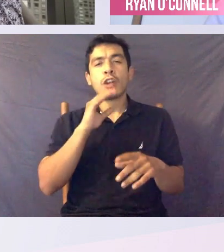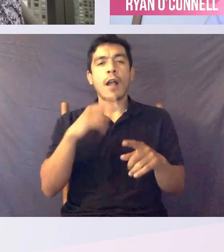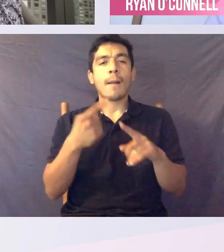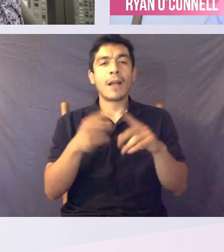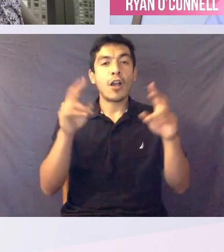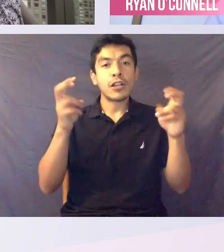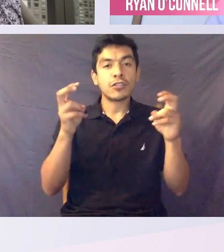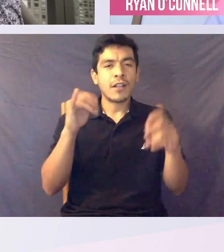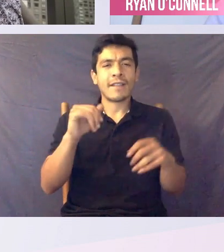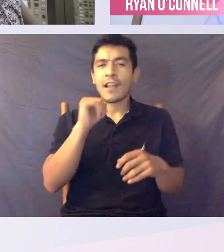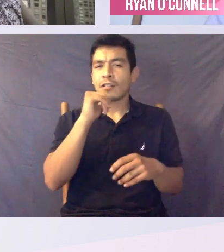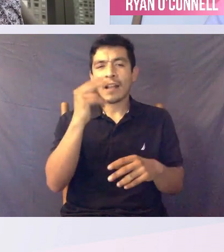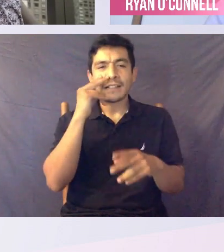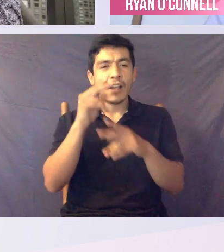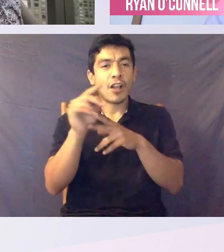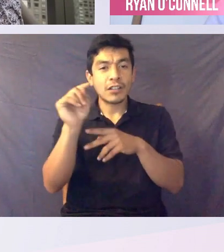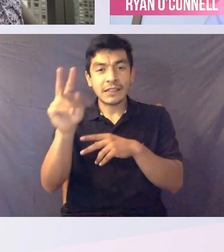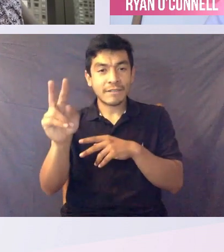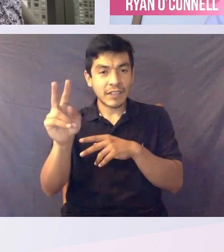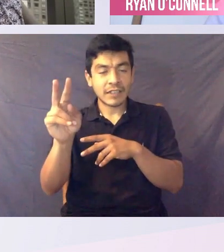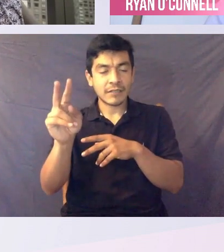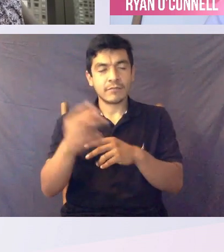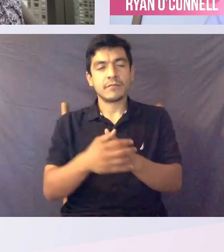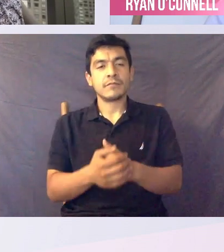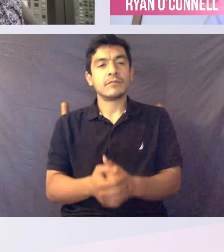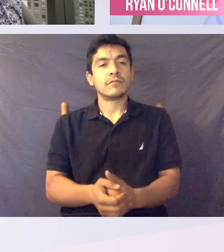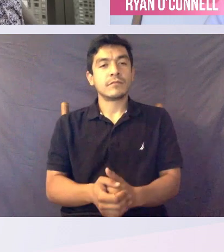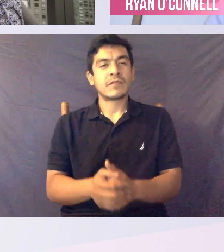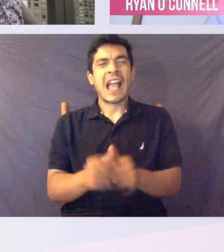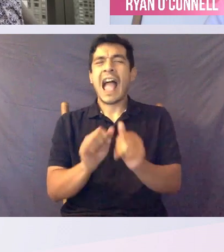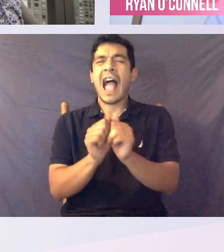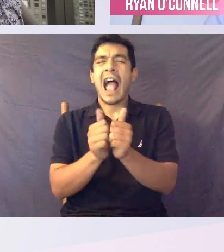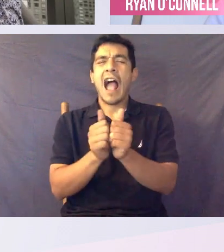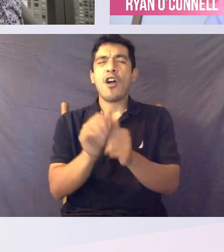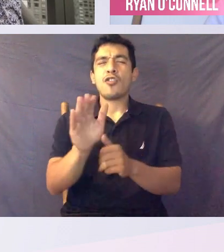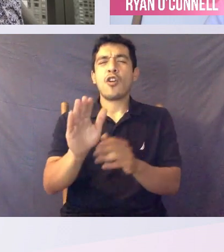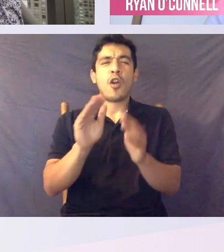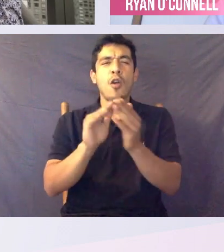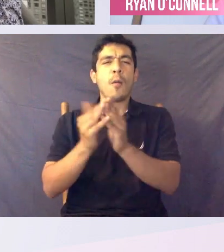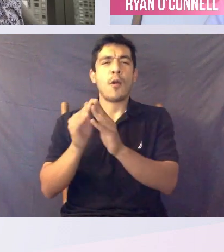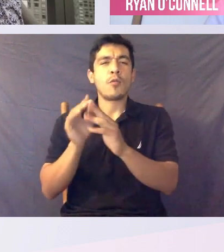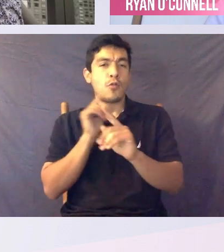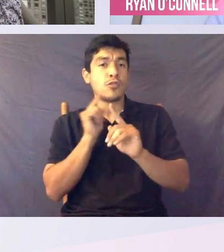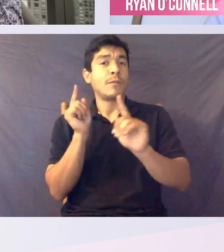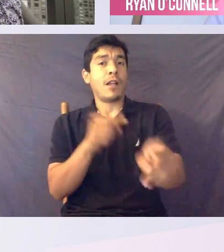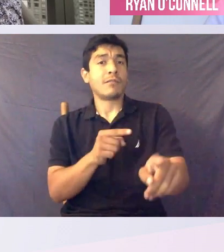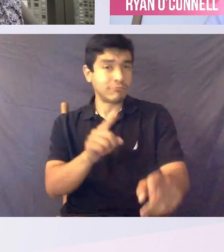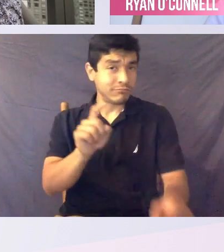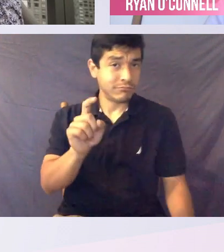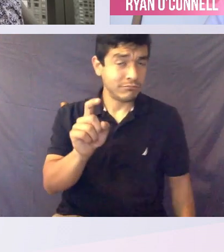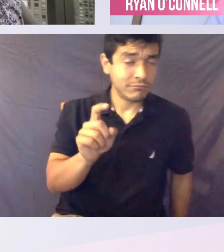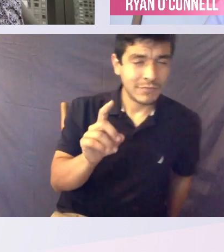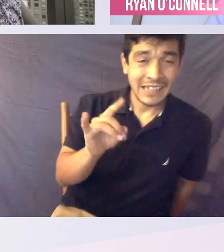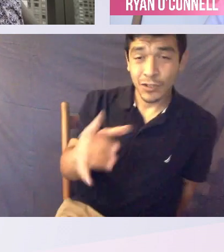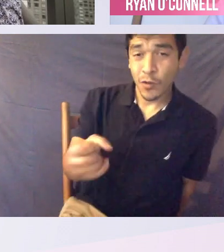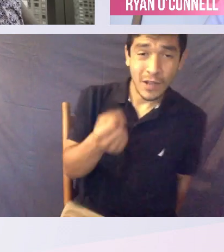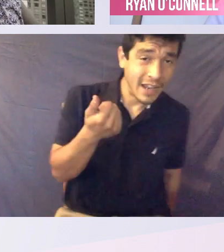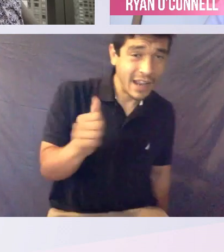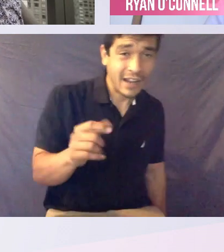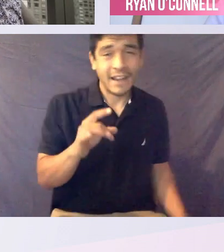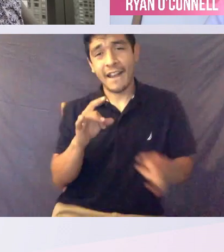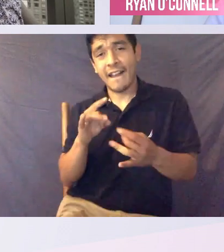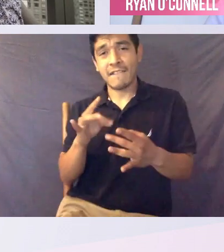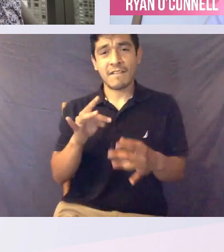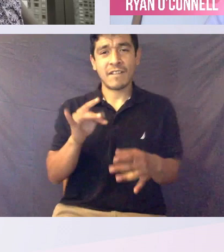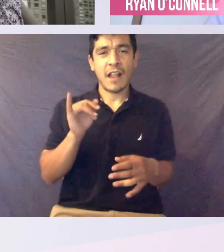not seen on TV before. I'm curious to know, how did the community respond? And did you get any feedback that kind of took you